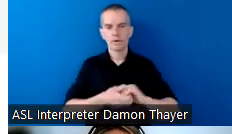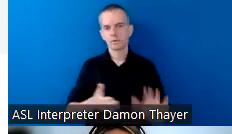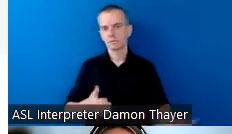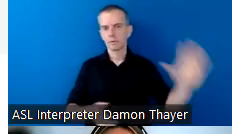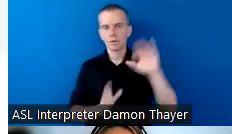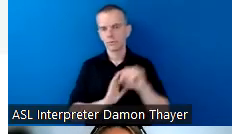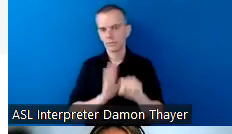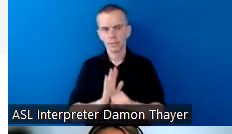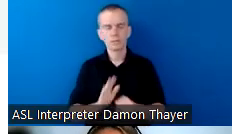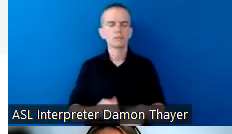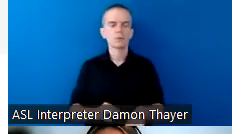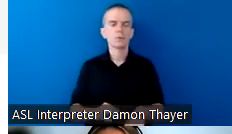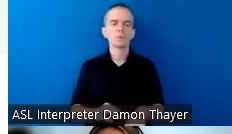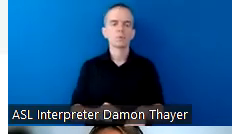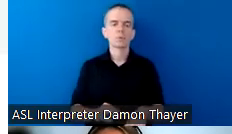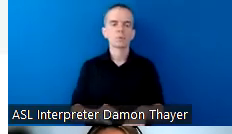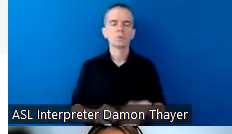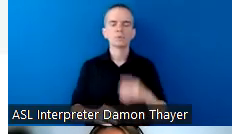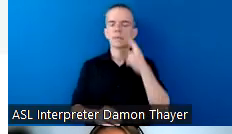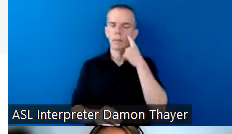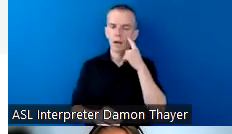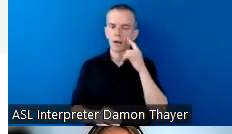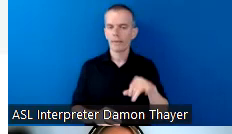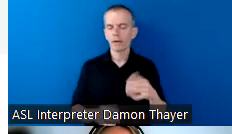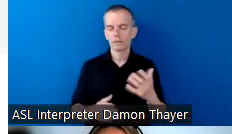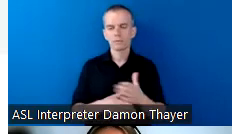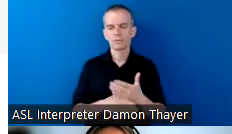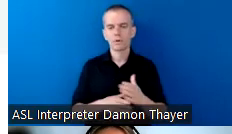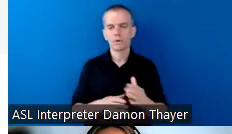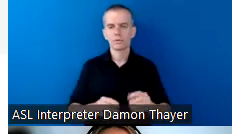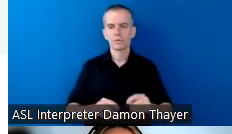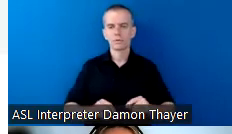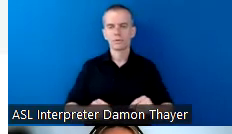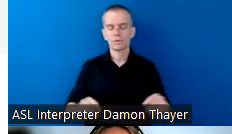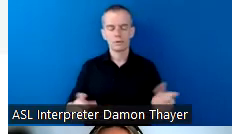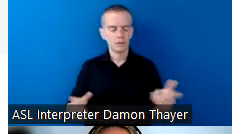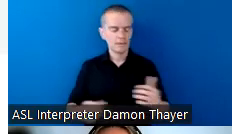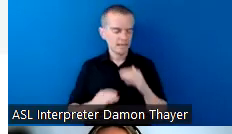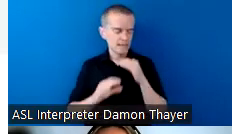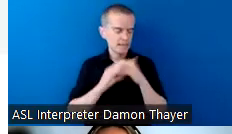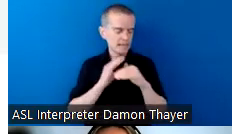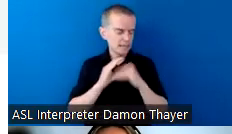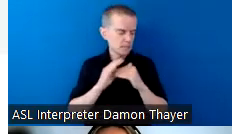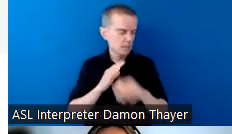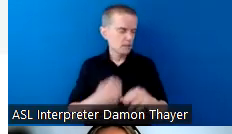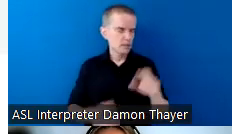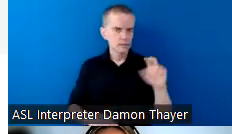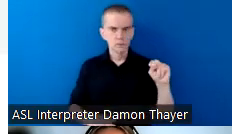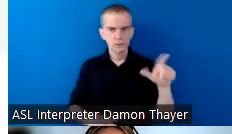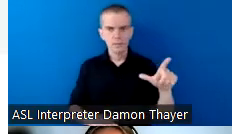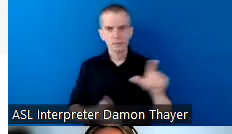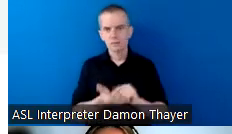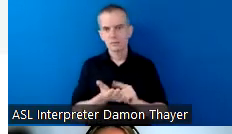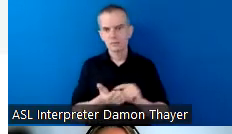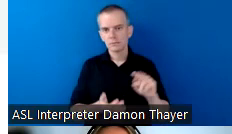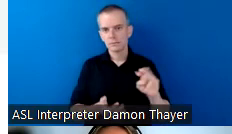on the lookout. We'll be sharing it via emails that we send out, newsletters. I know we, as